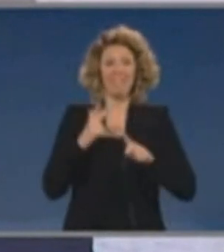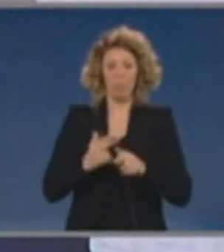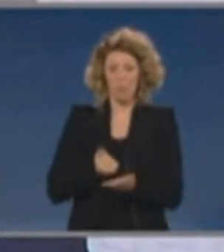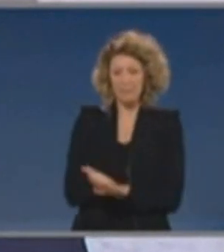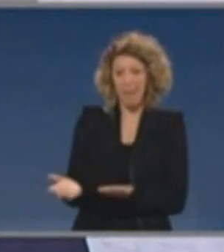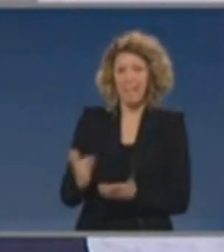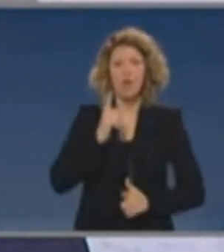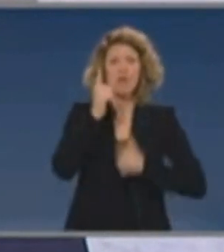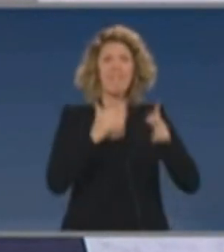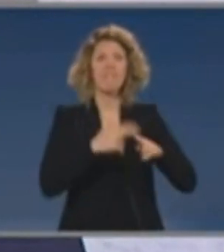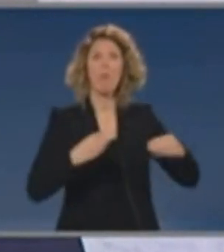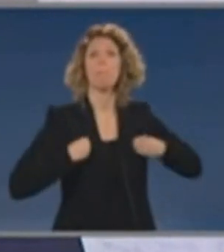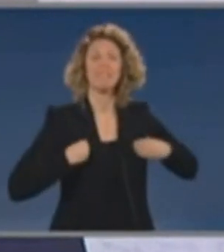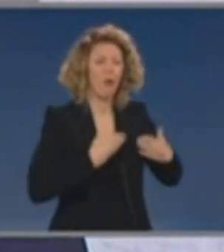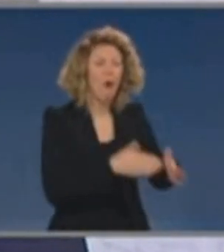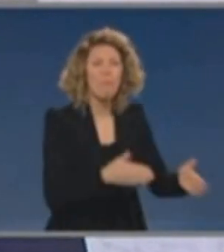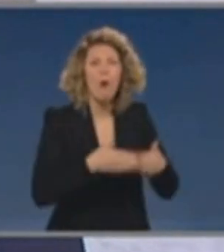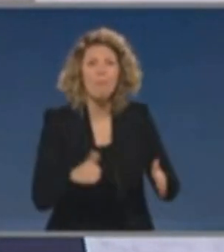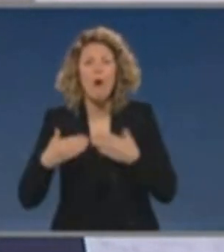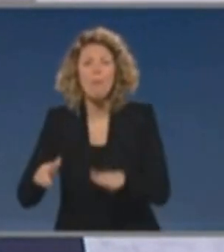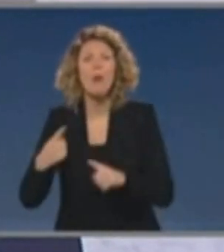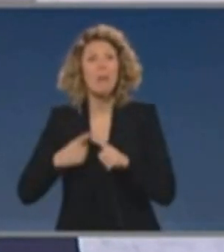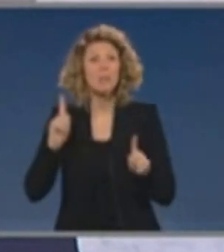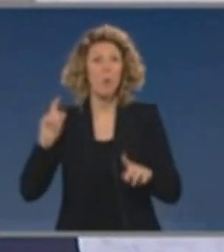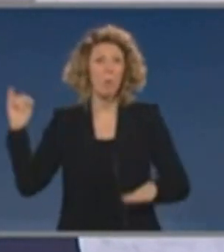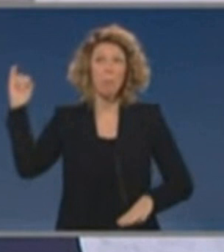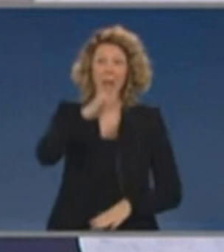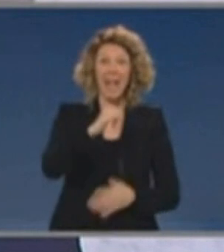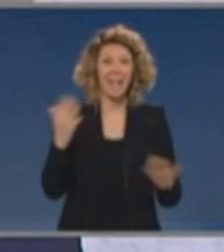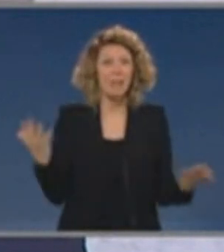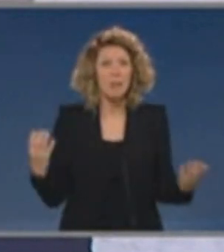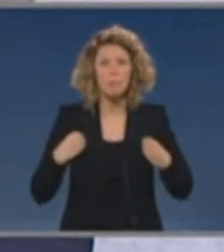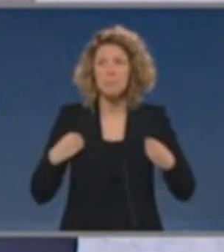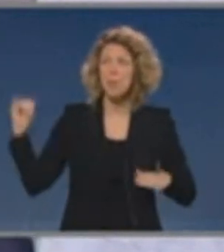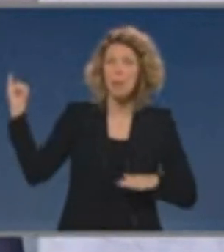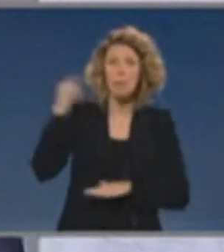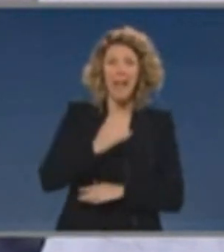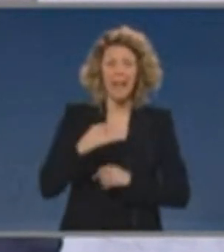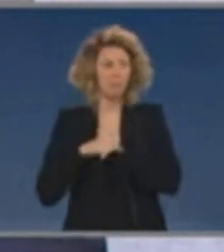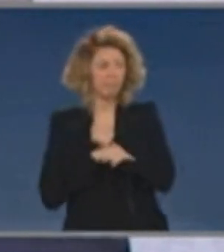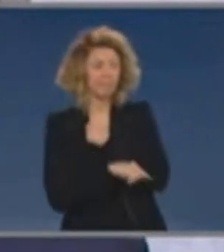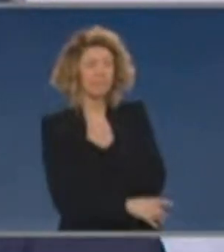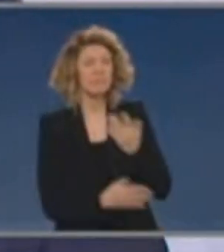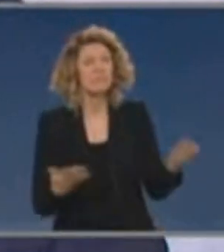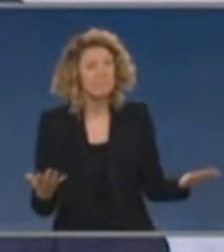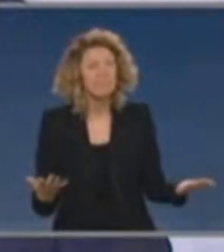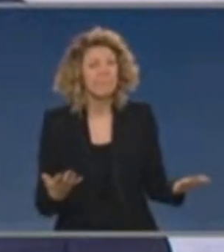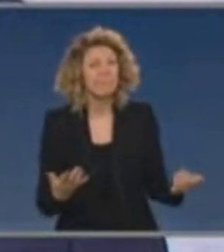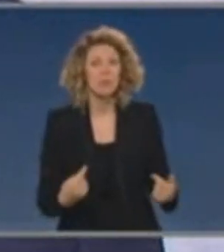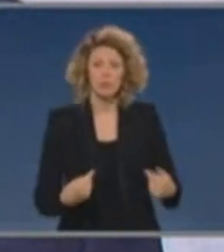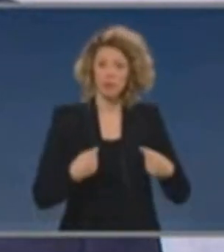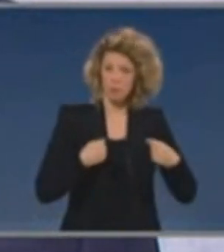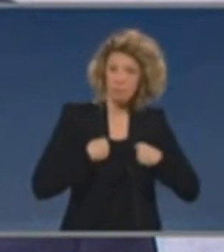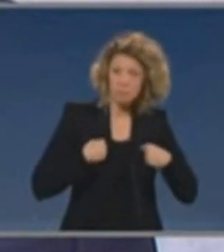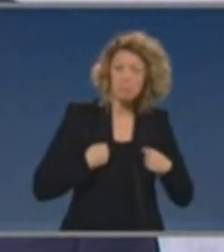doubt about that. But the aviation industry also critically depends on that. And the Treasurer and I and